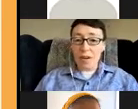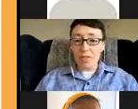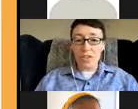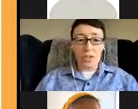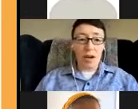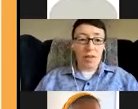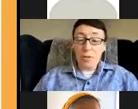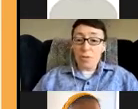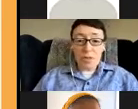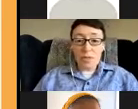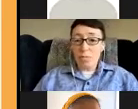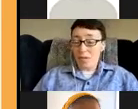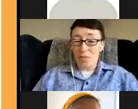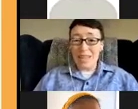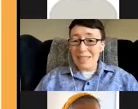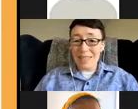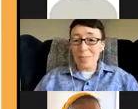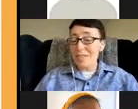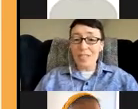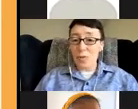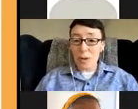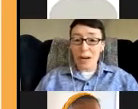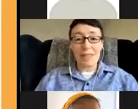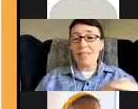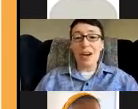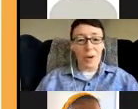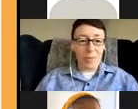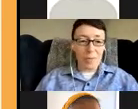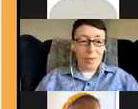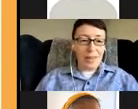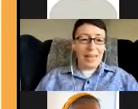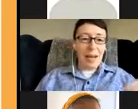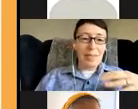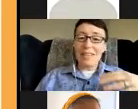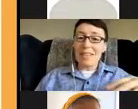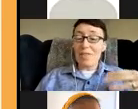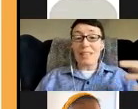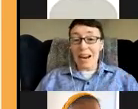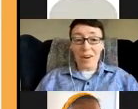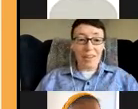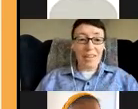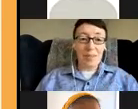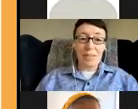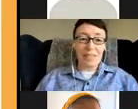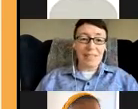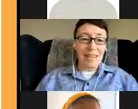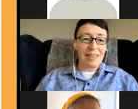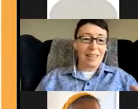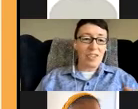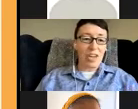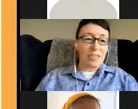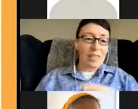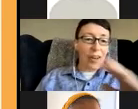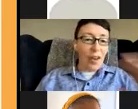new definition of abuse that's related to substances or pregnancy? No. CAPTA, in fact, CARA explicitly stated